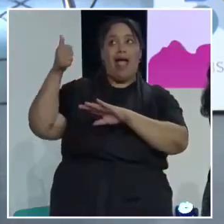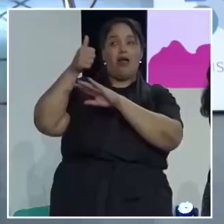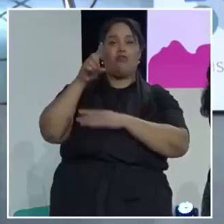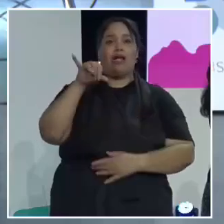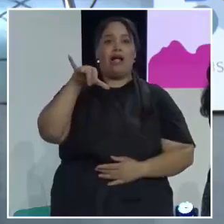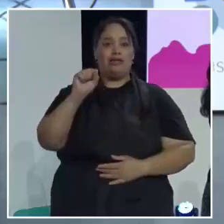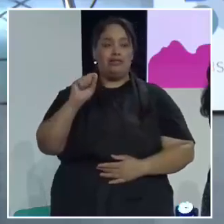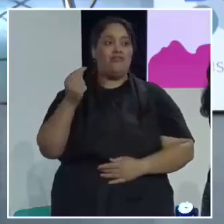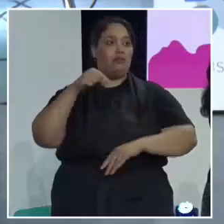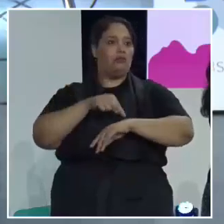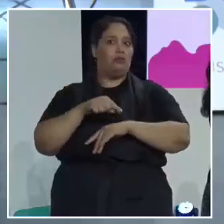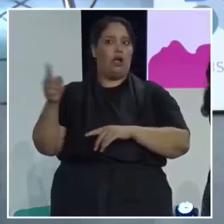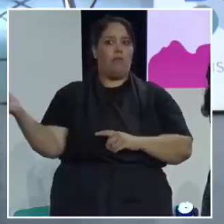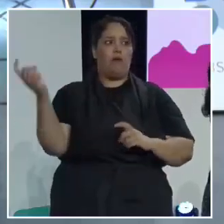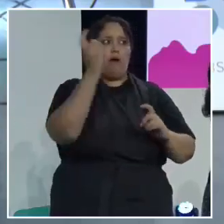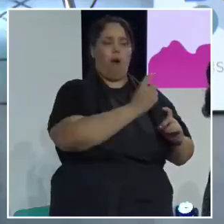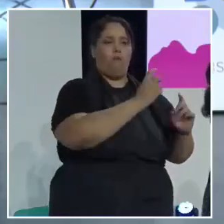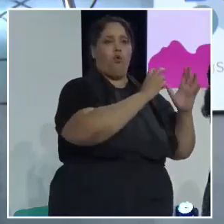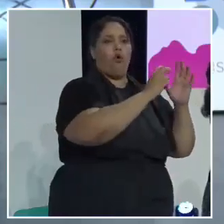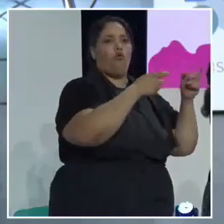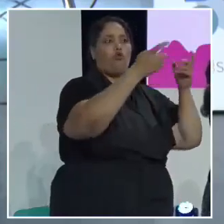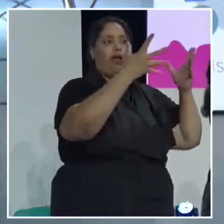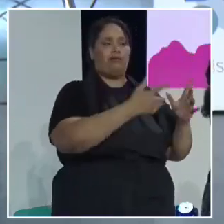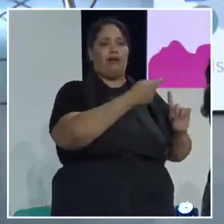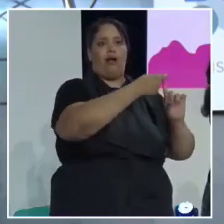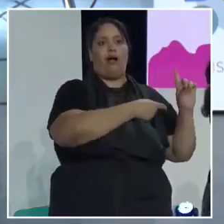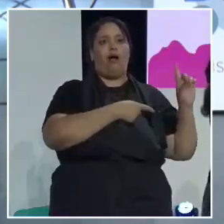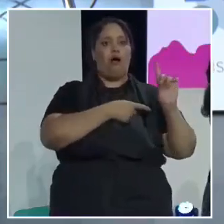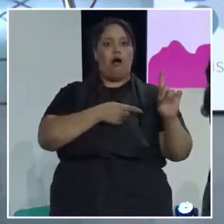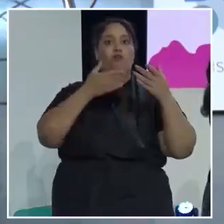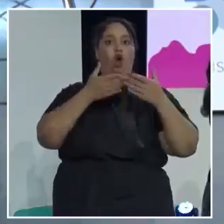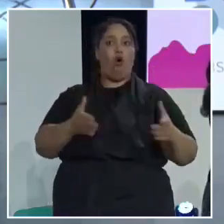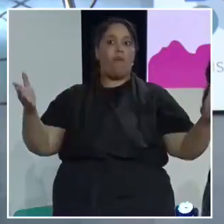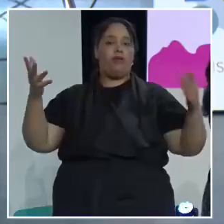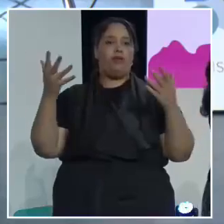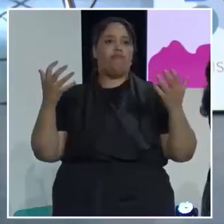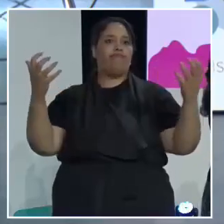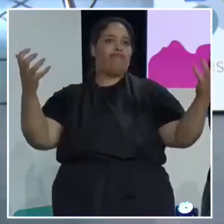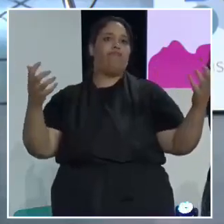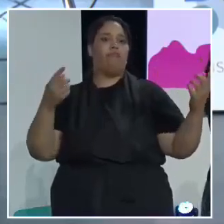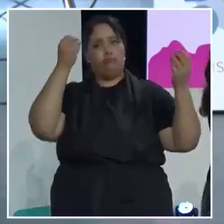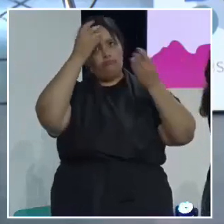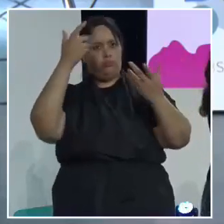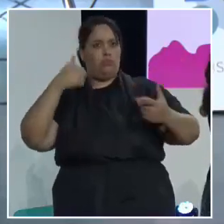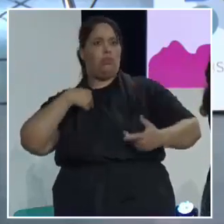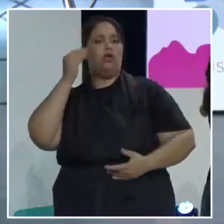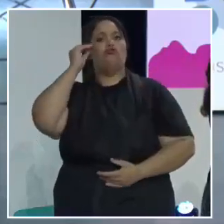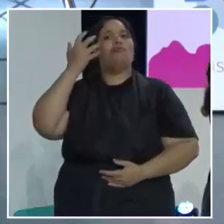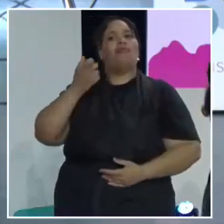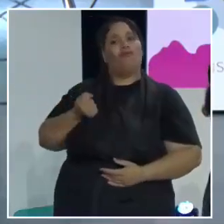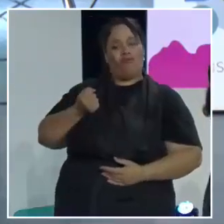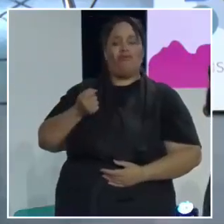a regulator coming on stage for the opening session and saying, okay, I have an interest in